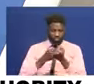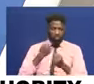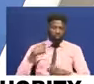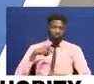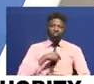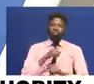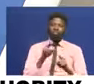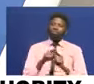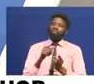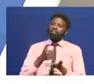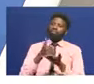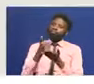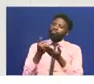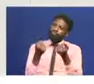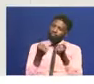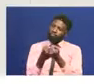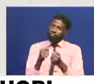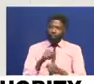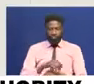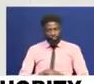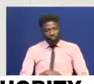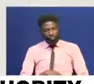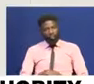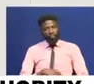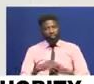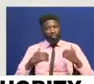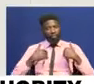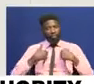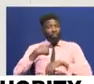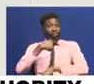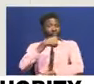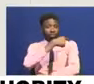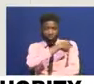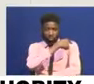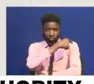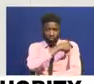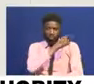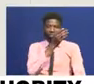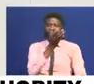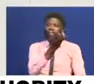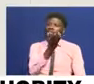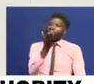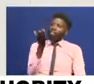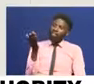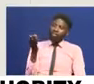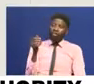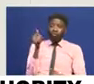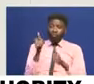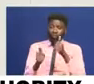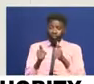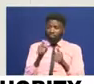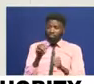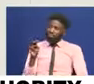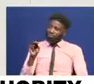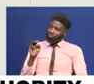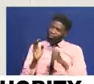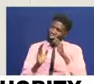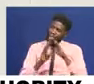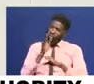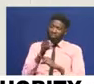support. There are hospitals or health institutions, owed millions of shillings by